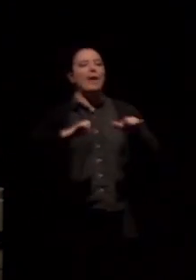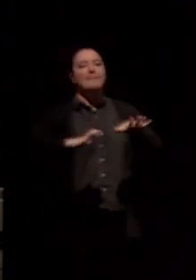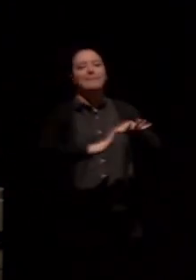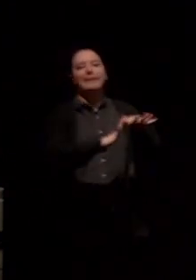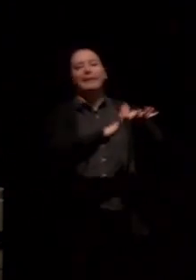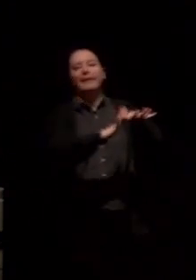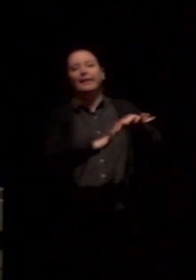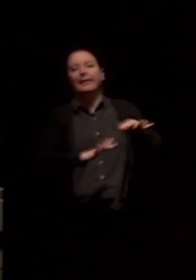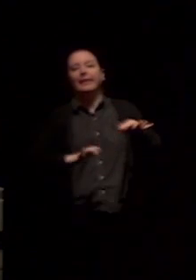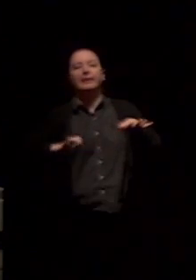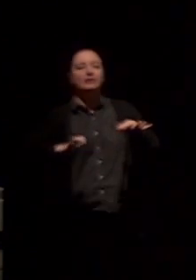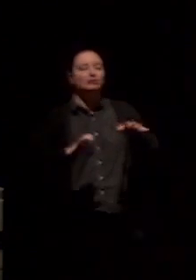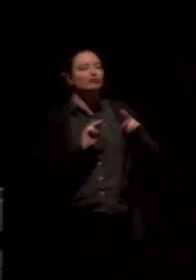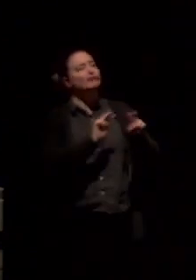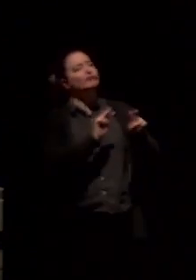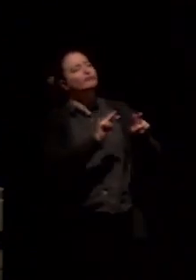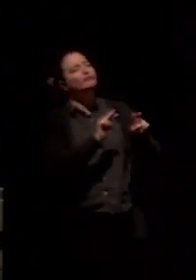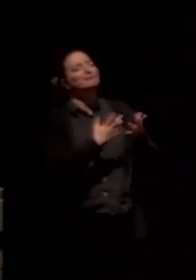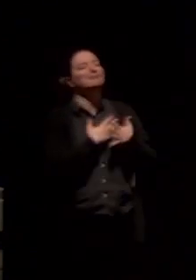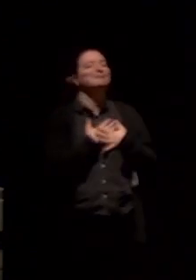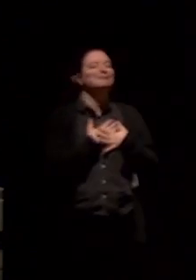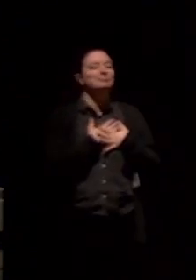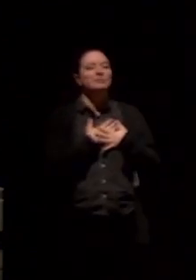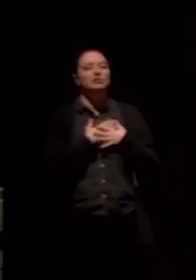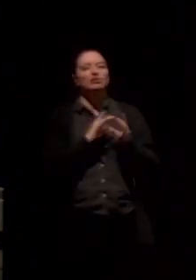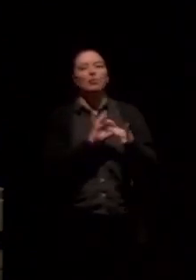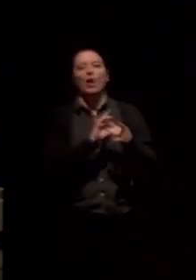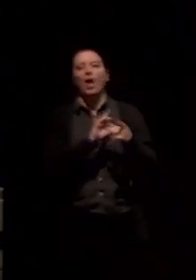from the constant news.